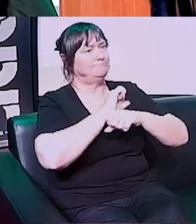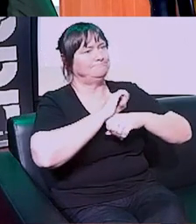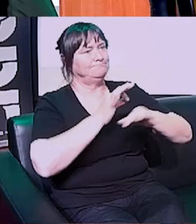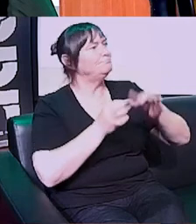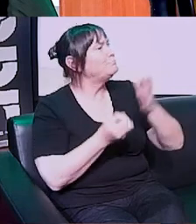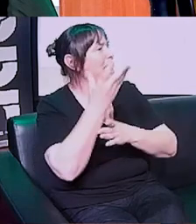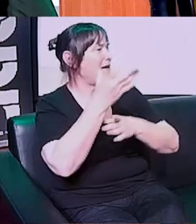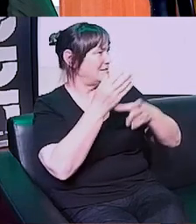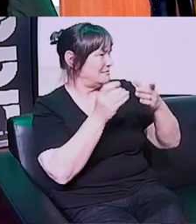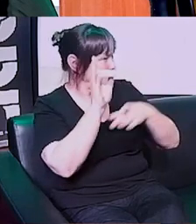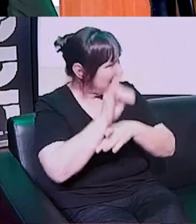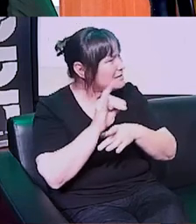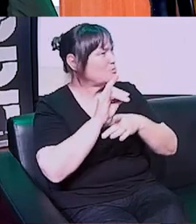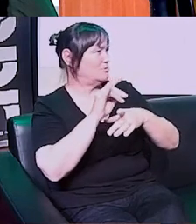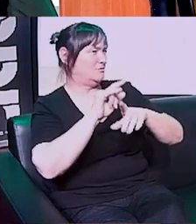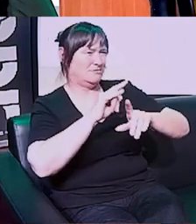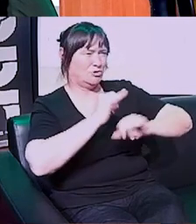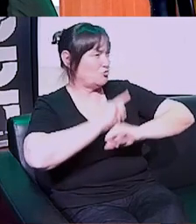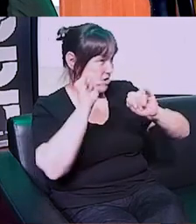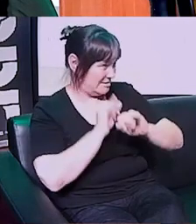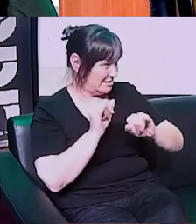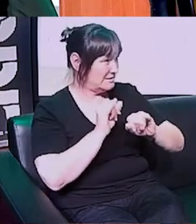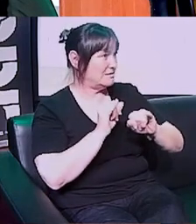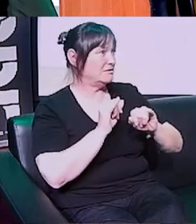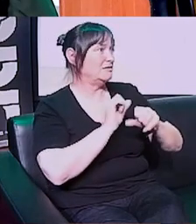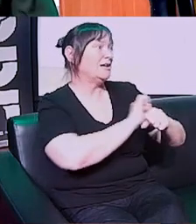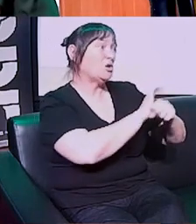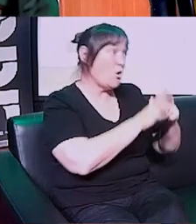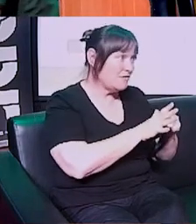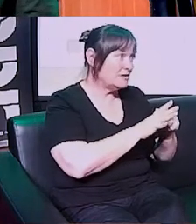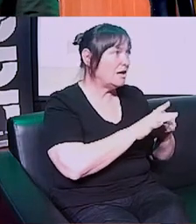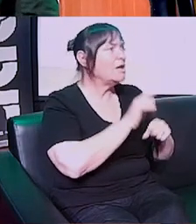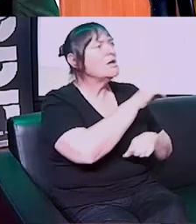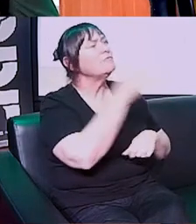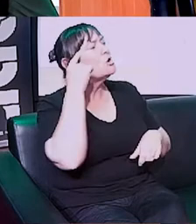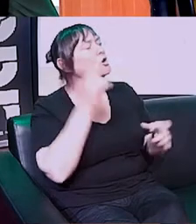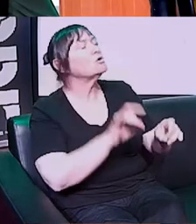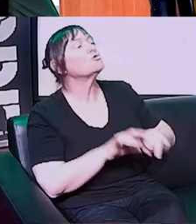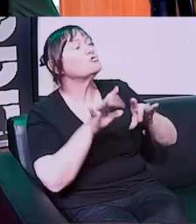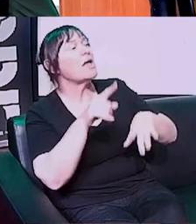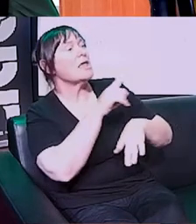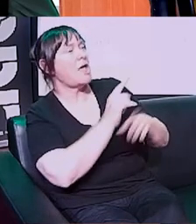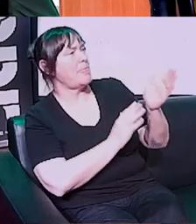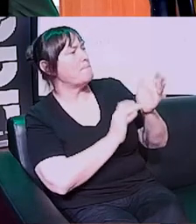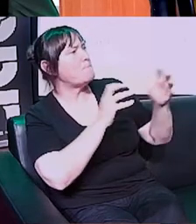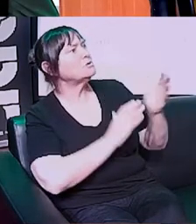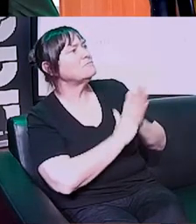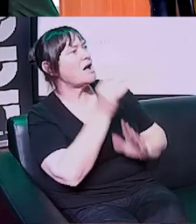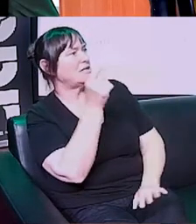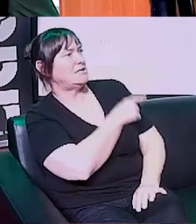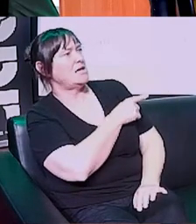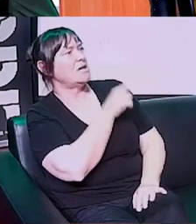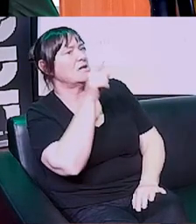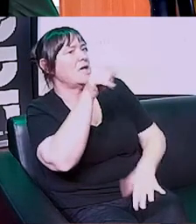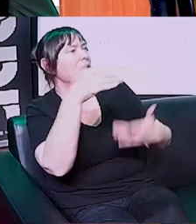this year, Australia bushfires, they're on fire. Last year, the Arctic was on fire and also the Amazon. So we do what we have to do, but